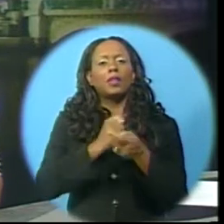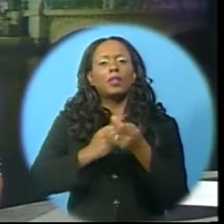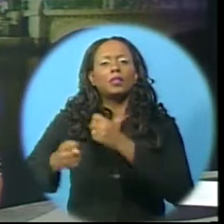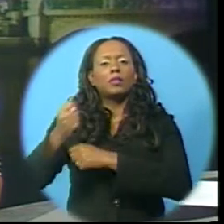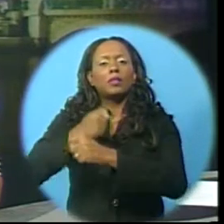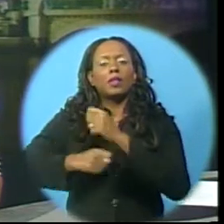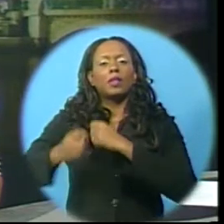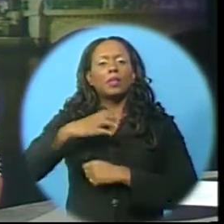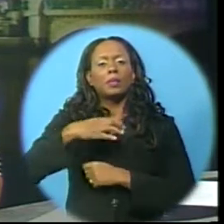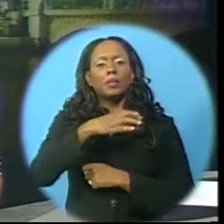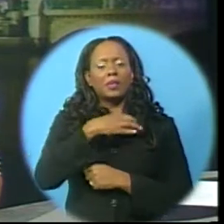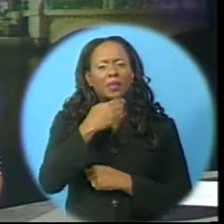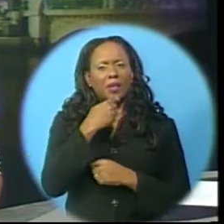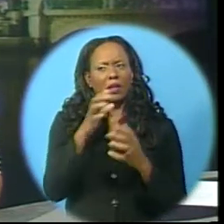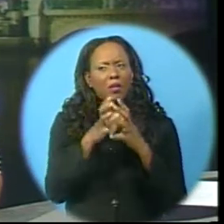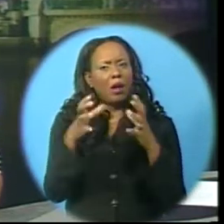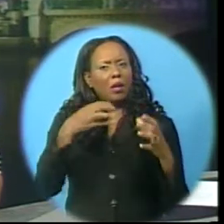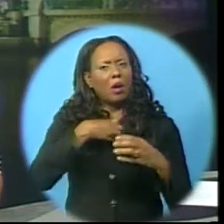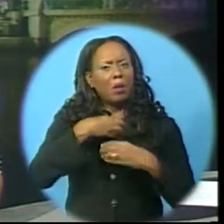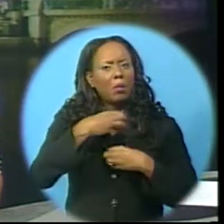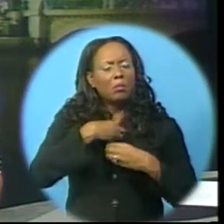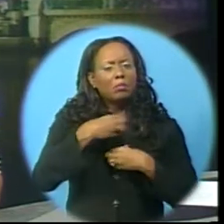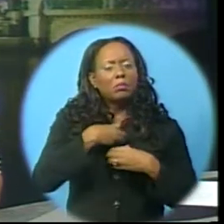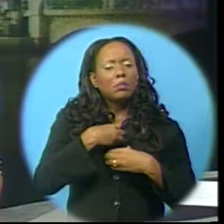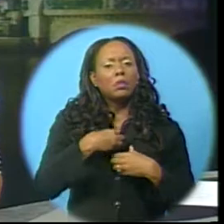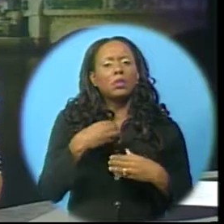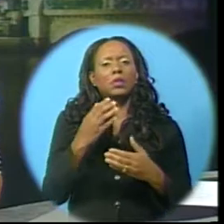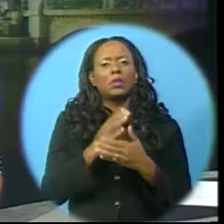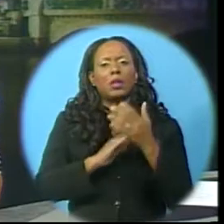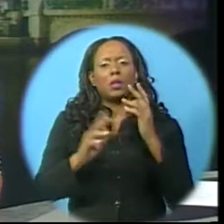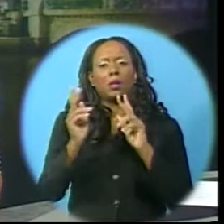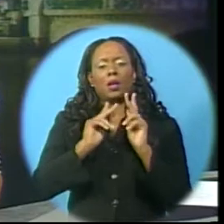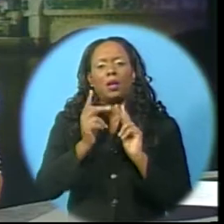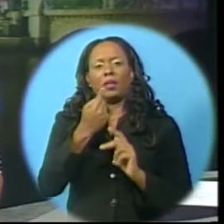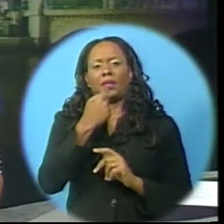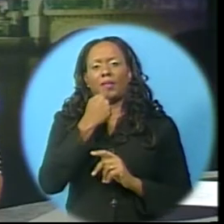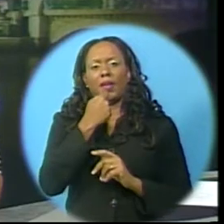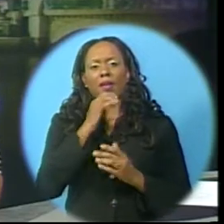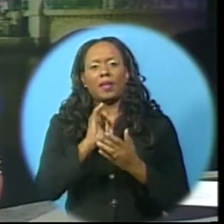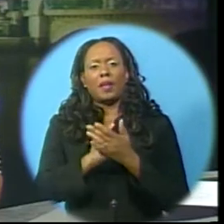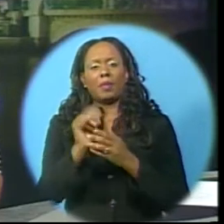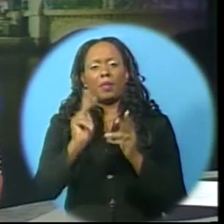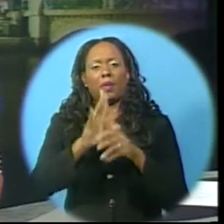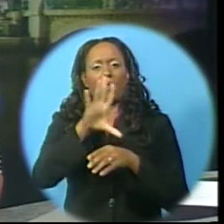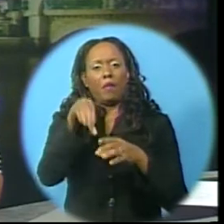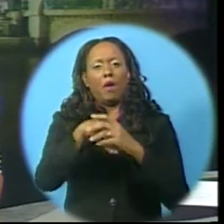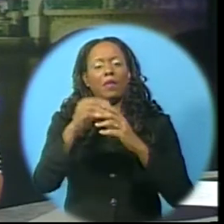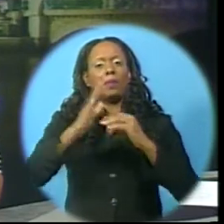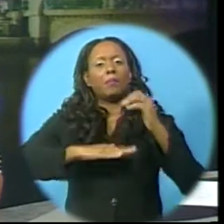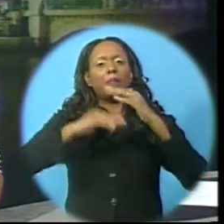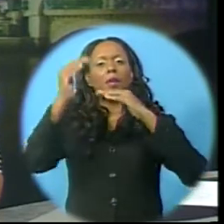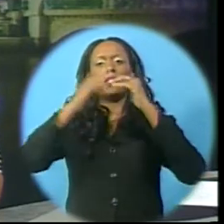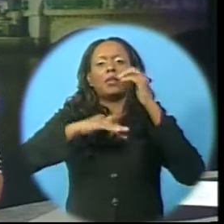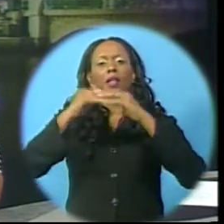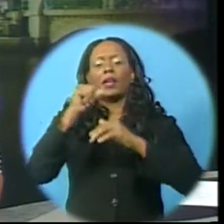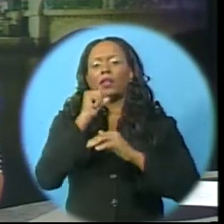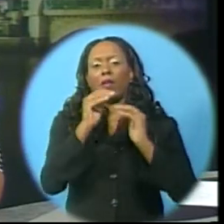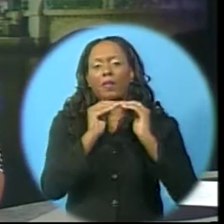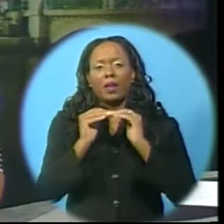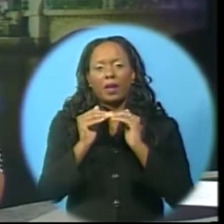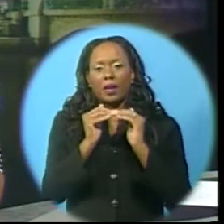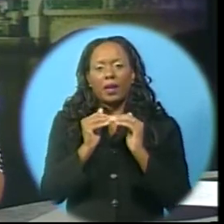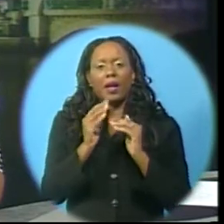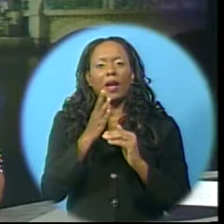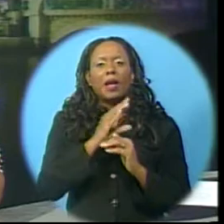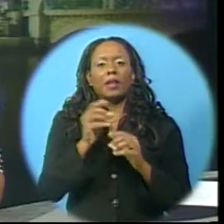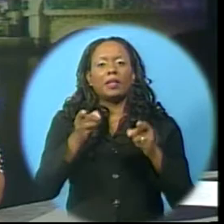several complaints coming from consumers who say they've been taken for a ride by some players in the construction industry. So says FTC Director of